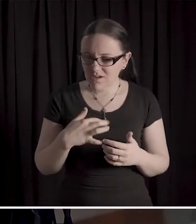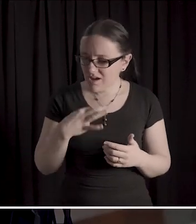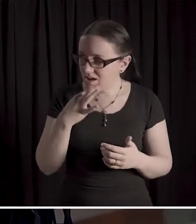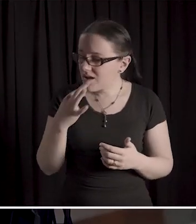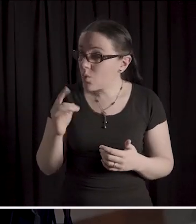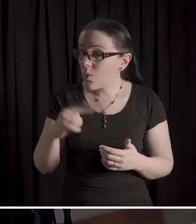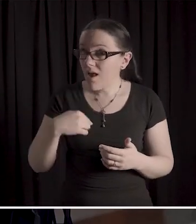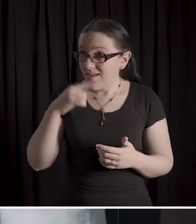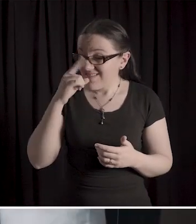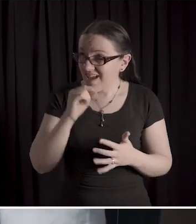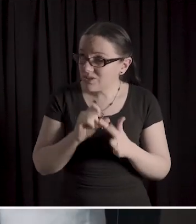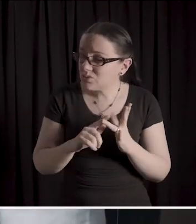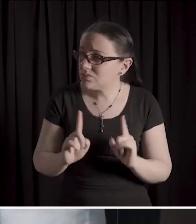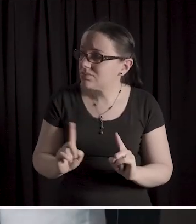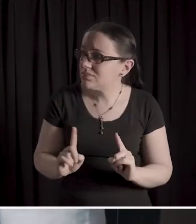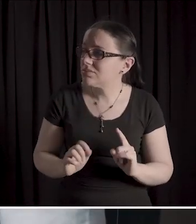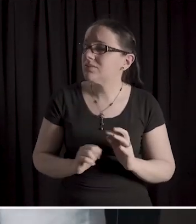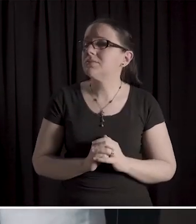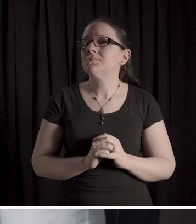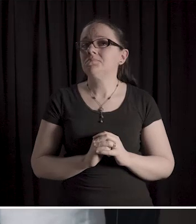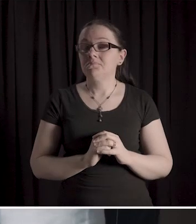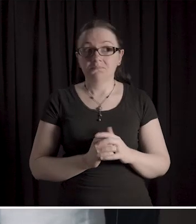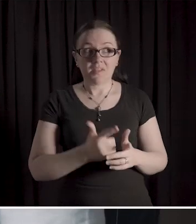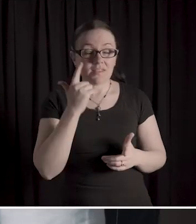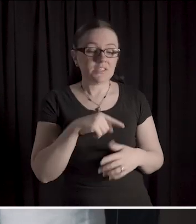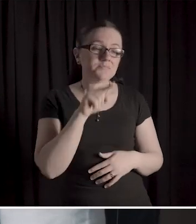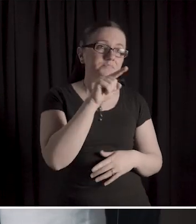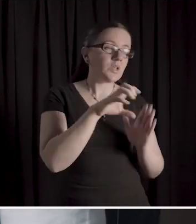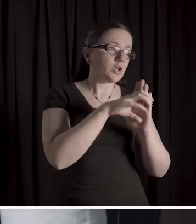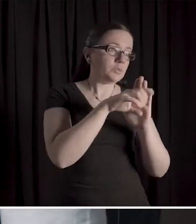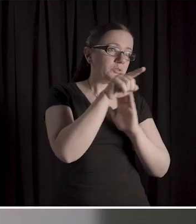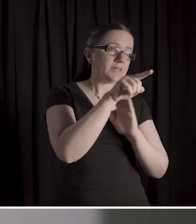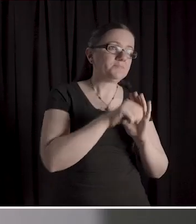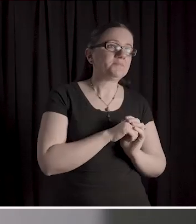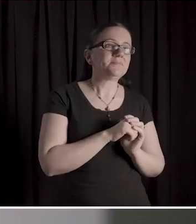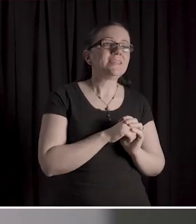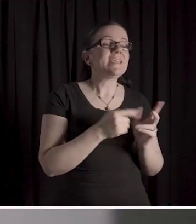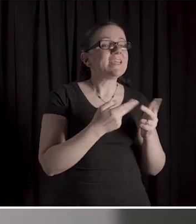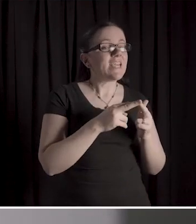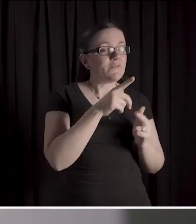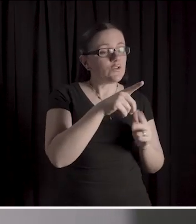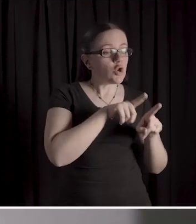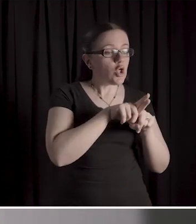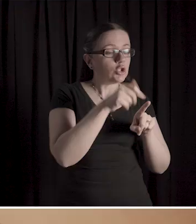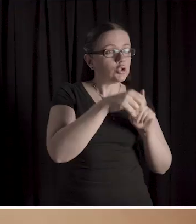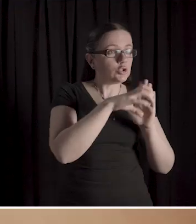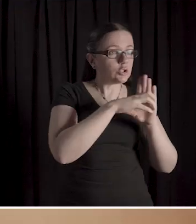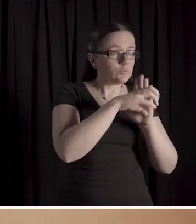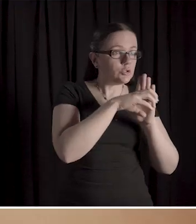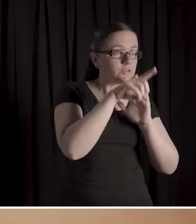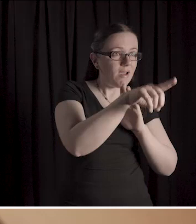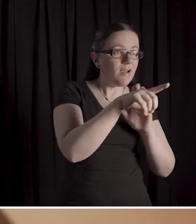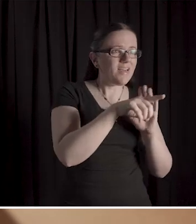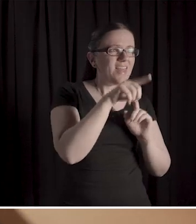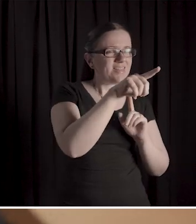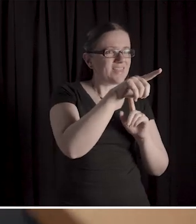do in your career? I asked him, what can I do? And he pointed to the computer in front of me and